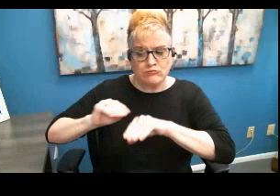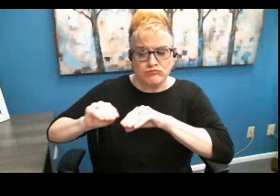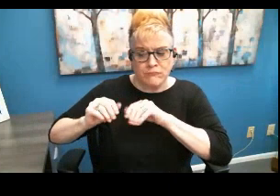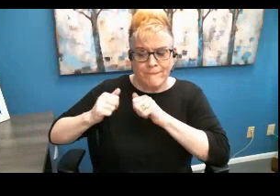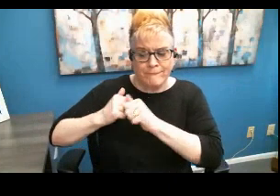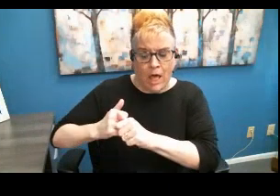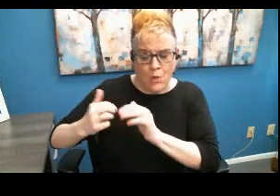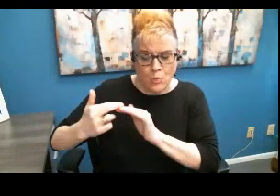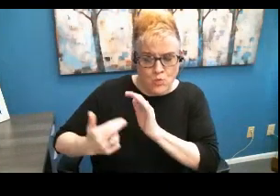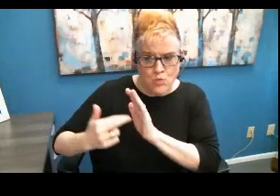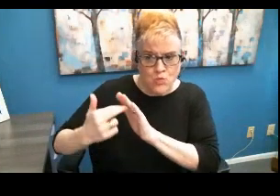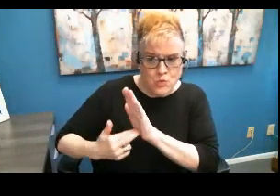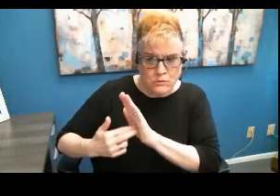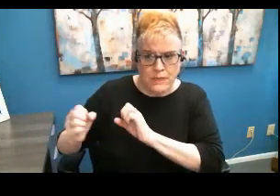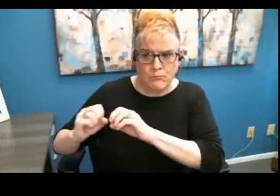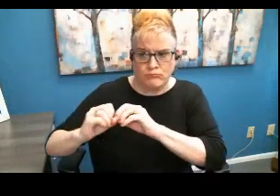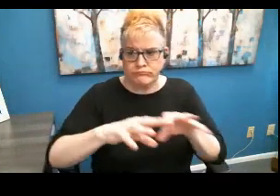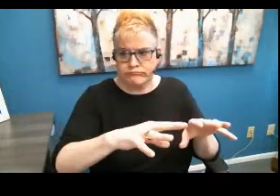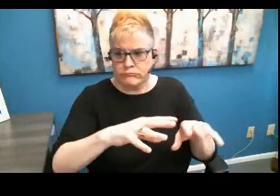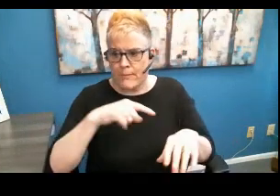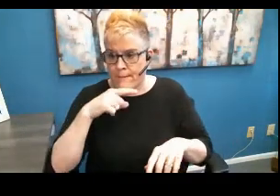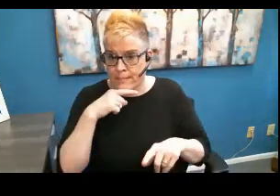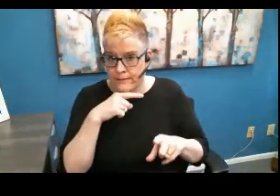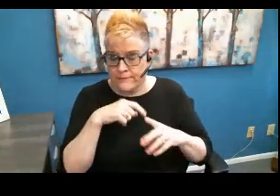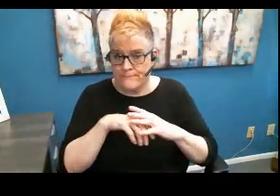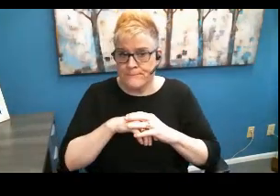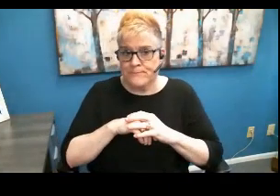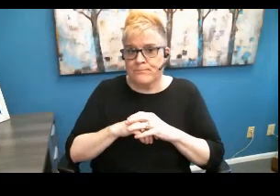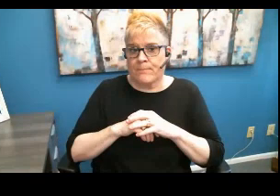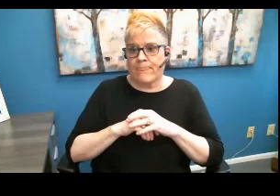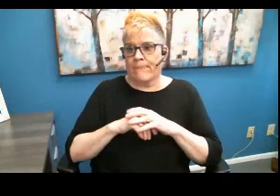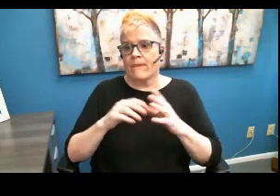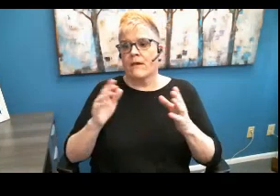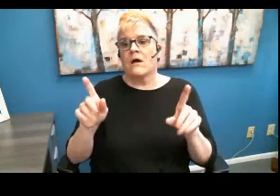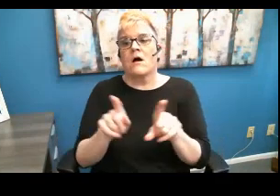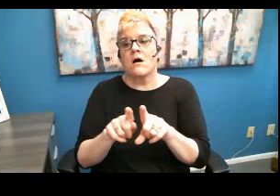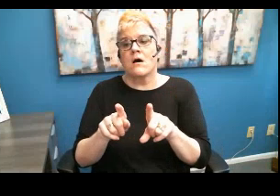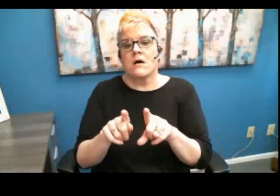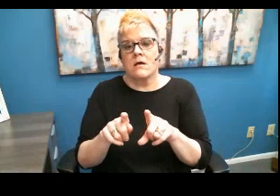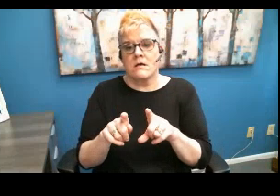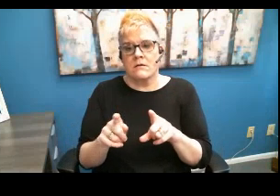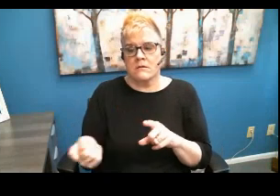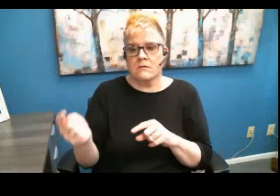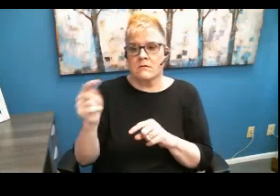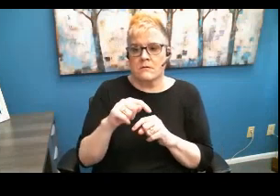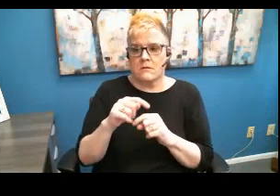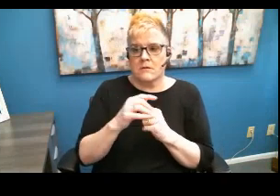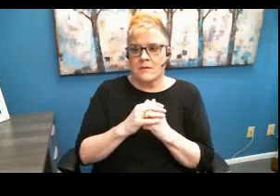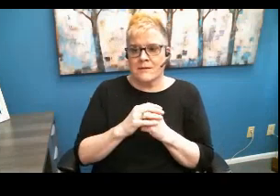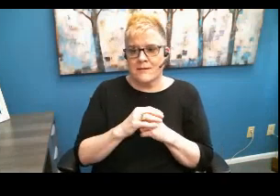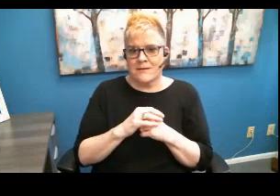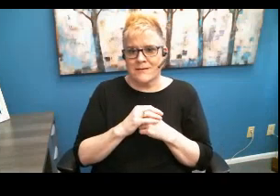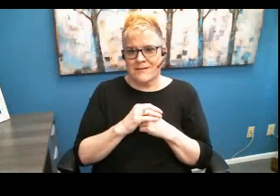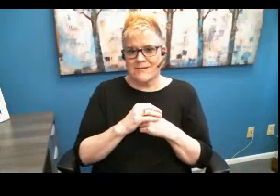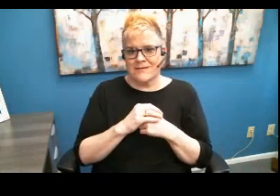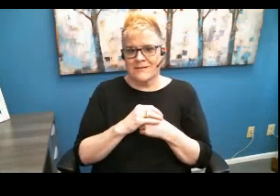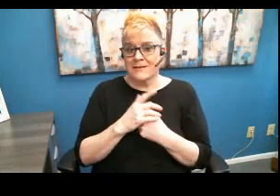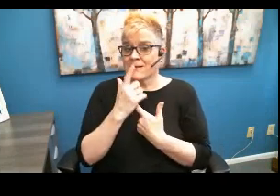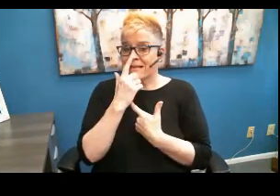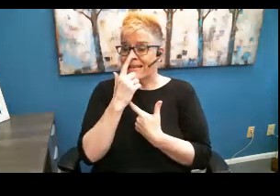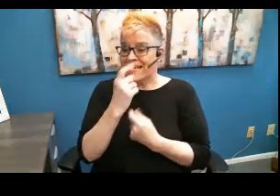report back into the Public Utility Commission. Now, what's also interesting is, oh, you got ahead of me, Dan. What's also interesting